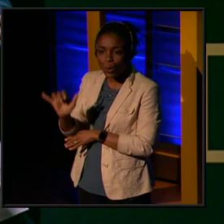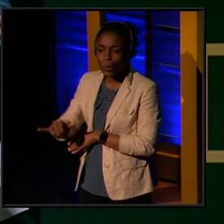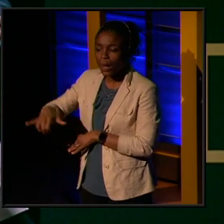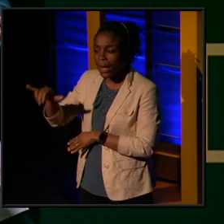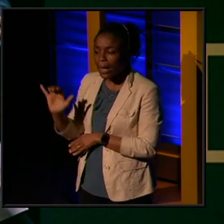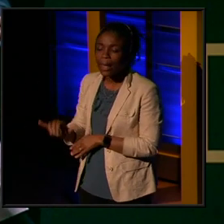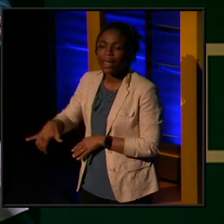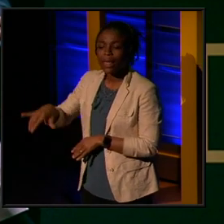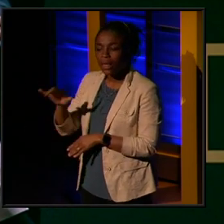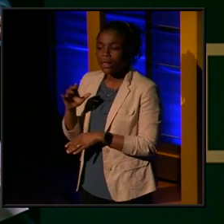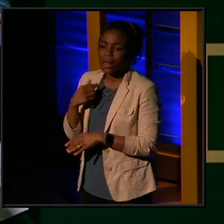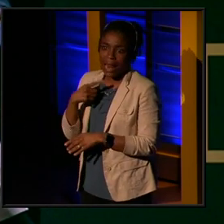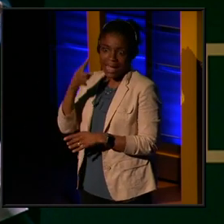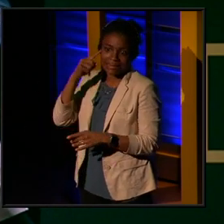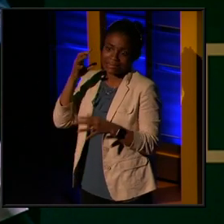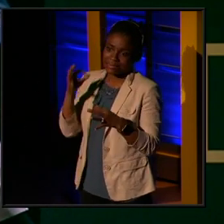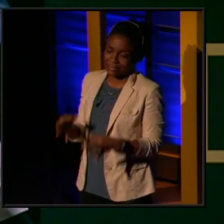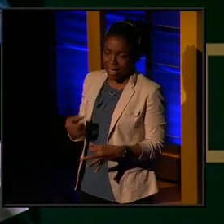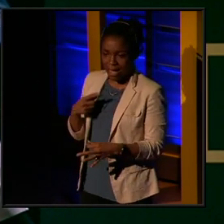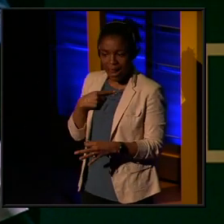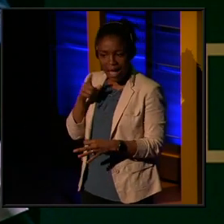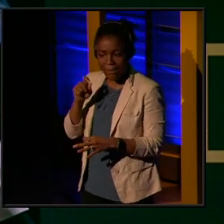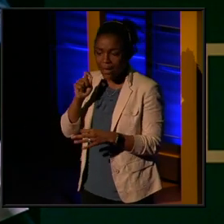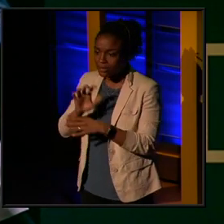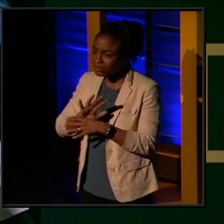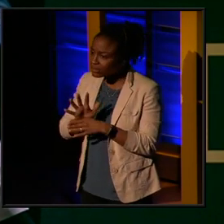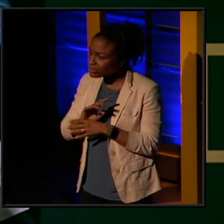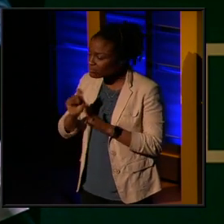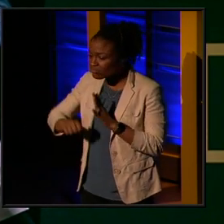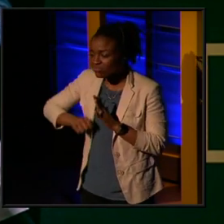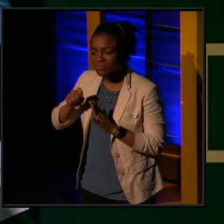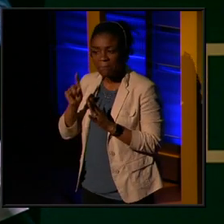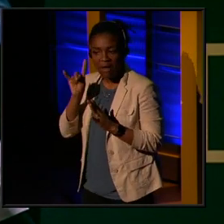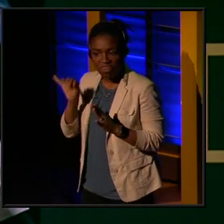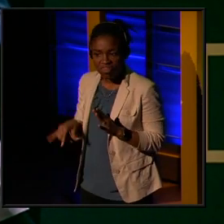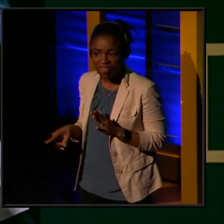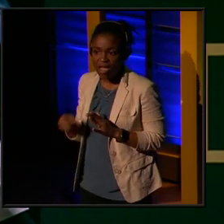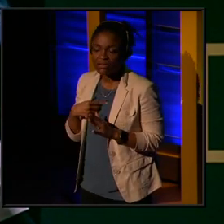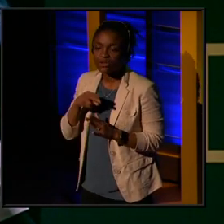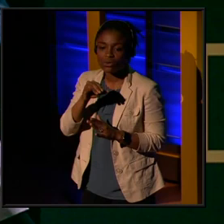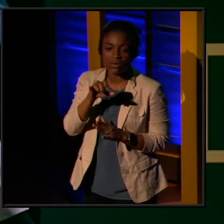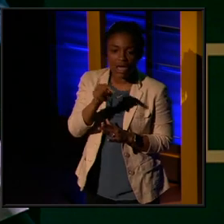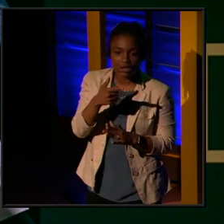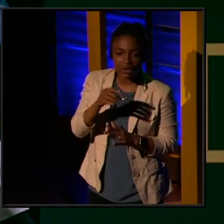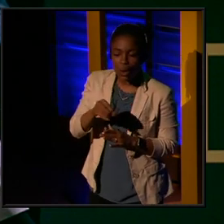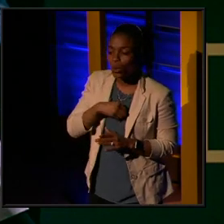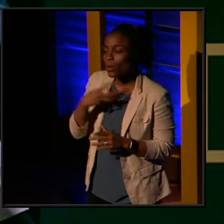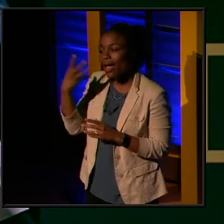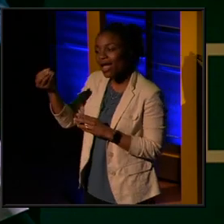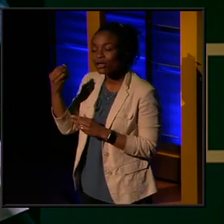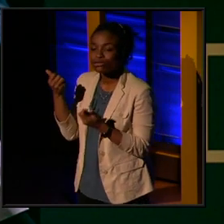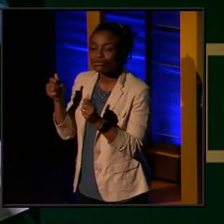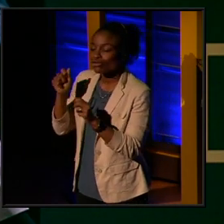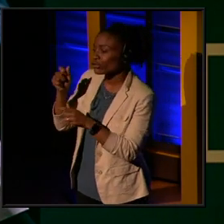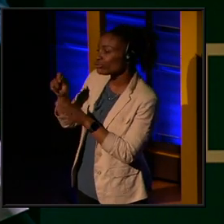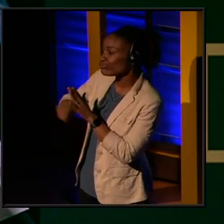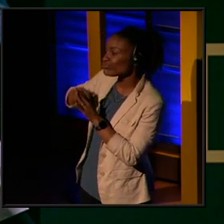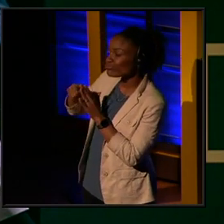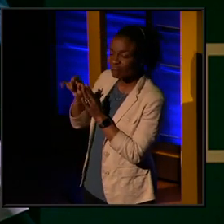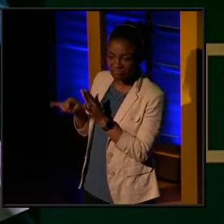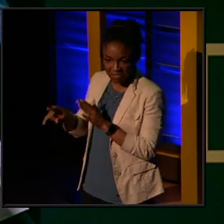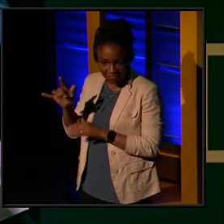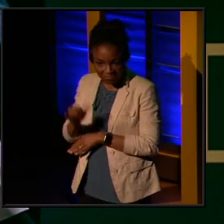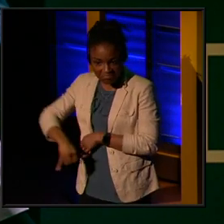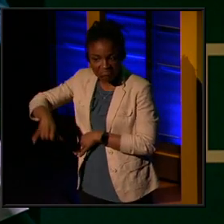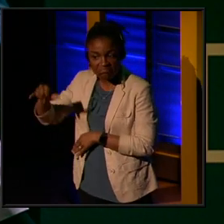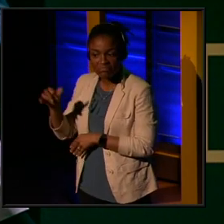I have to make a film about this. Mm-hmm. So with the support of National Geographic, we went outside to try and film the first sequences of humpback whales in Kenya. And